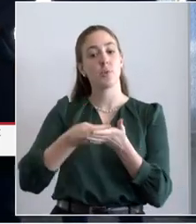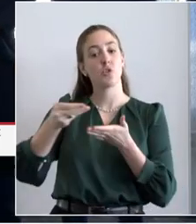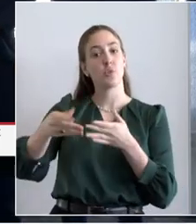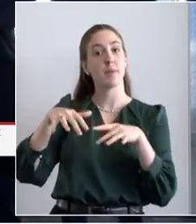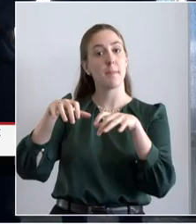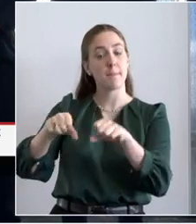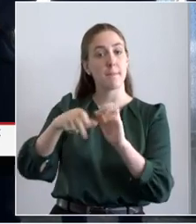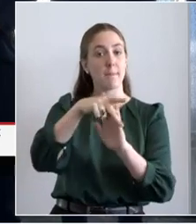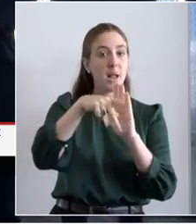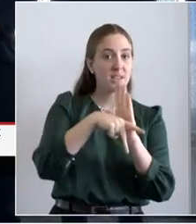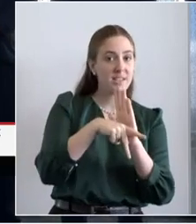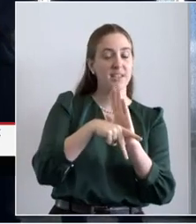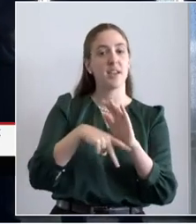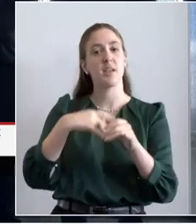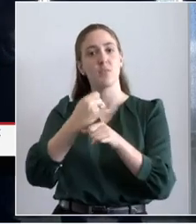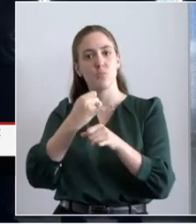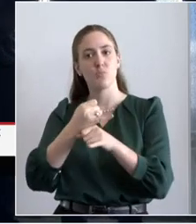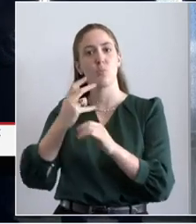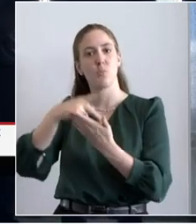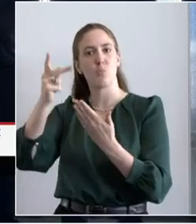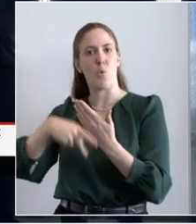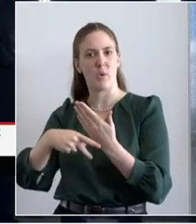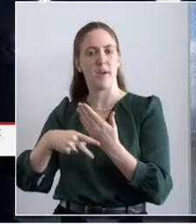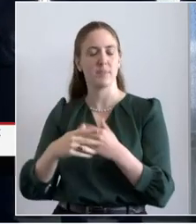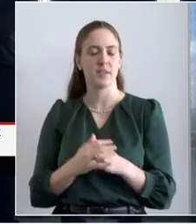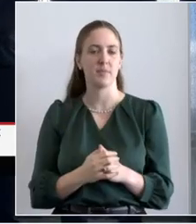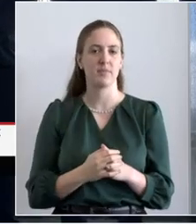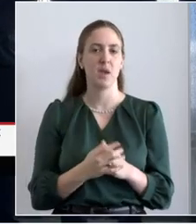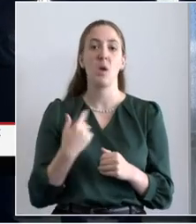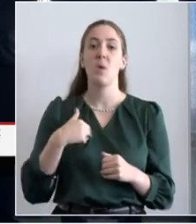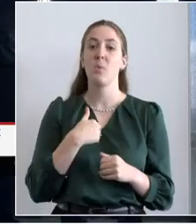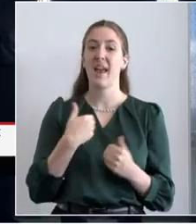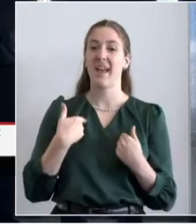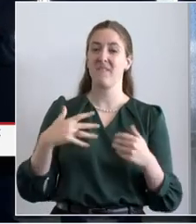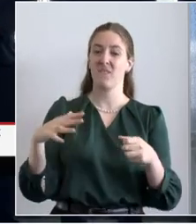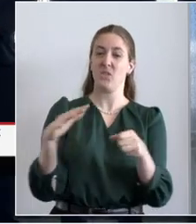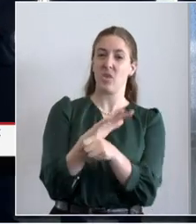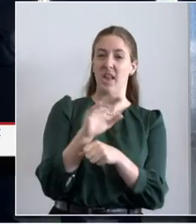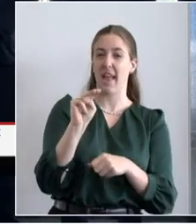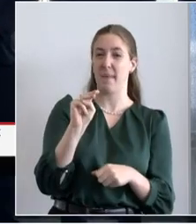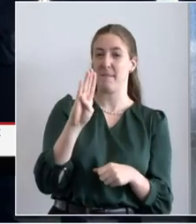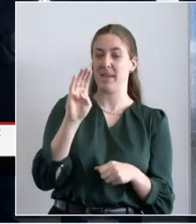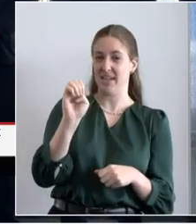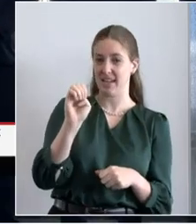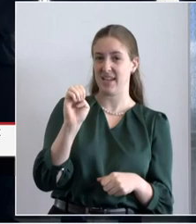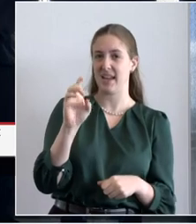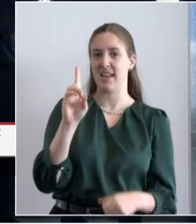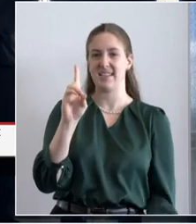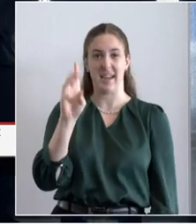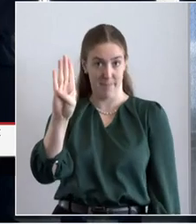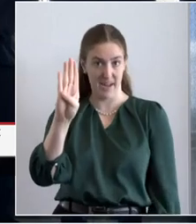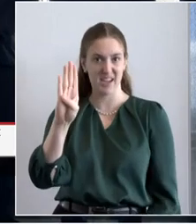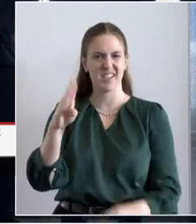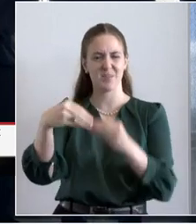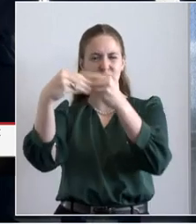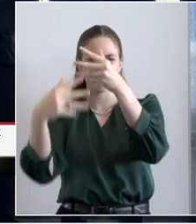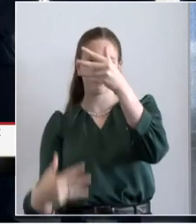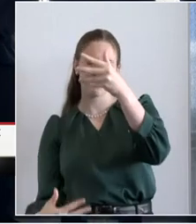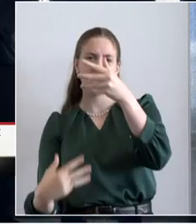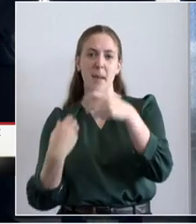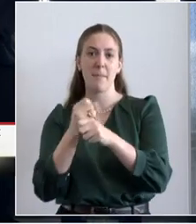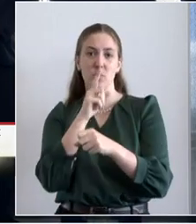anchor institutions. We put together the most comprehensive MBE database in the district to ensure our institutions that there